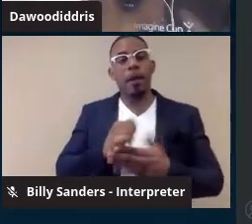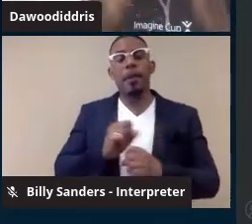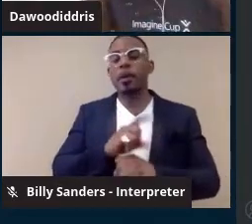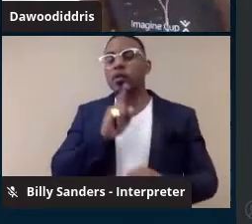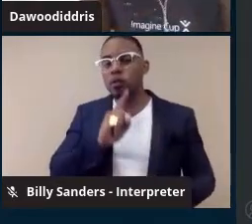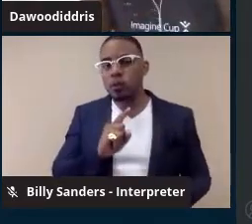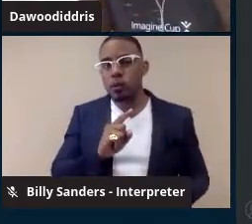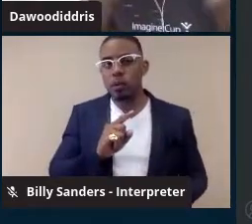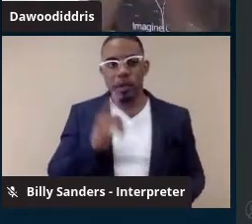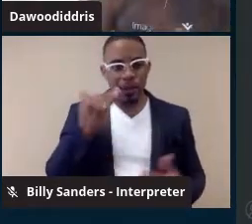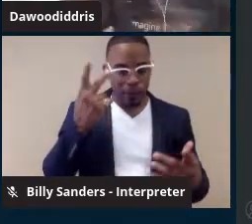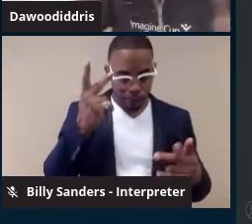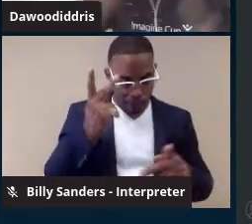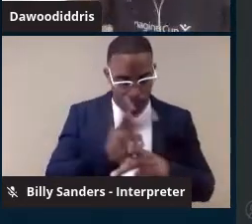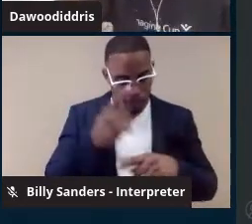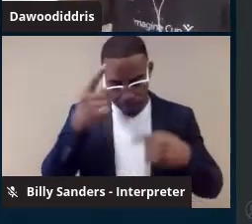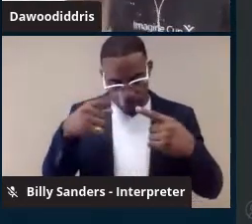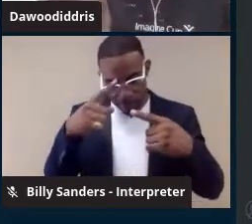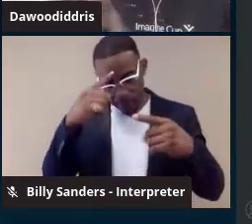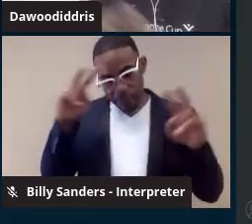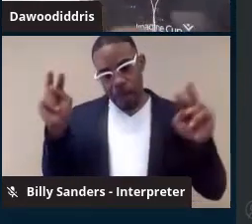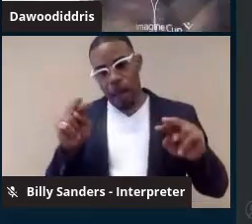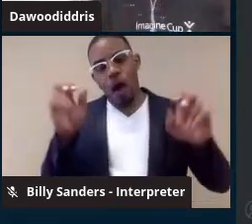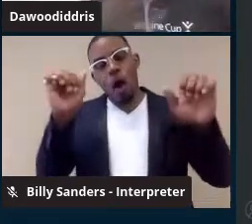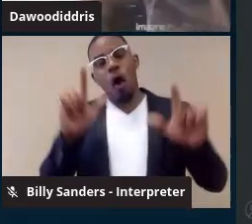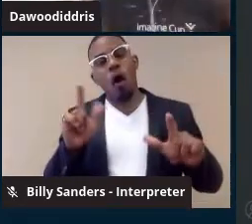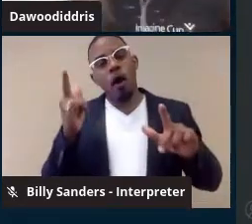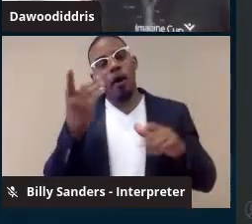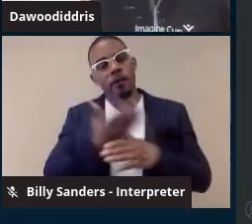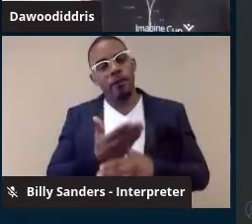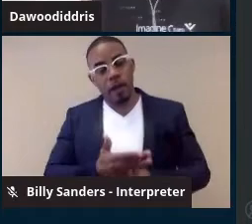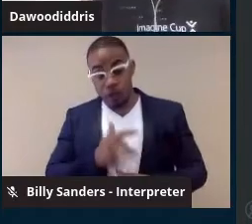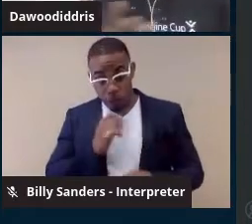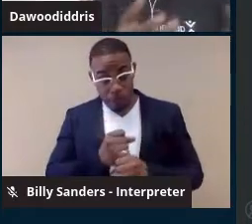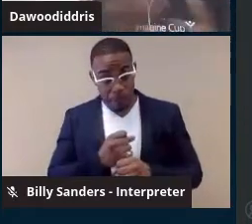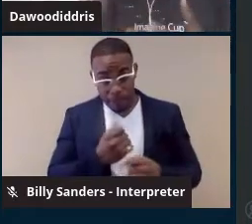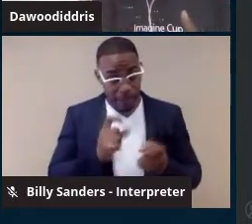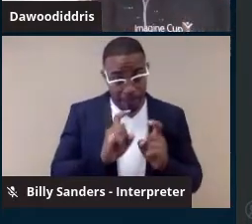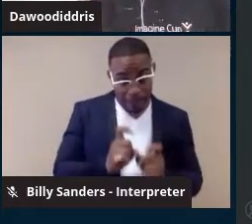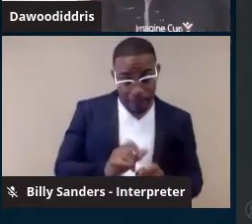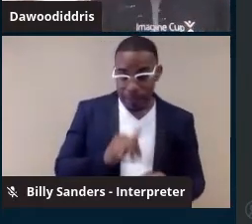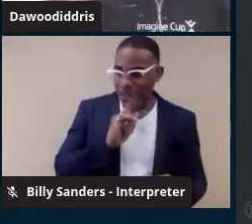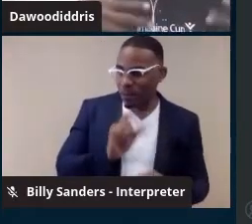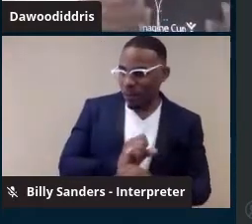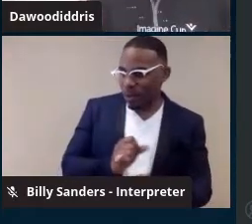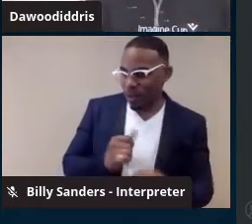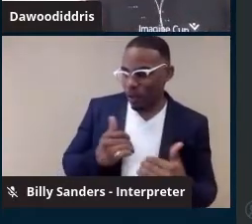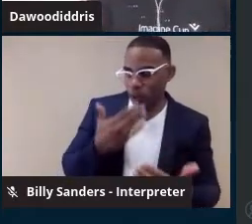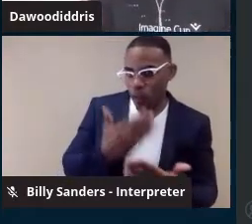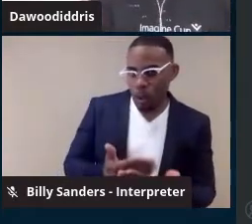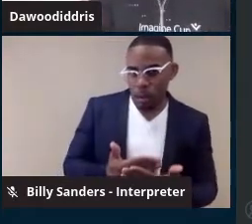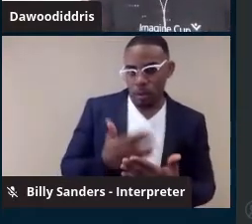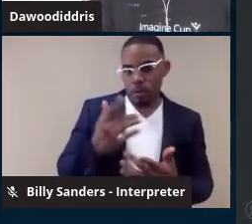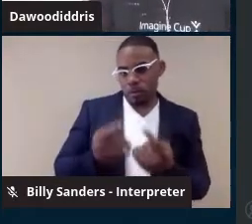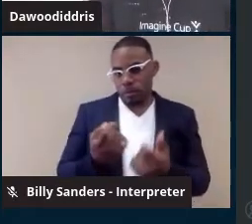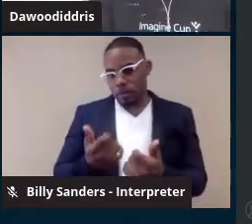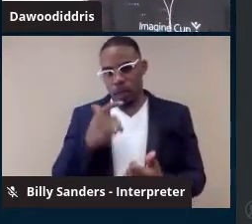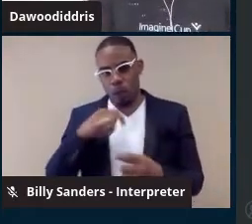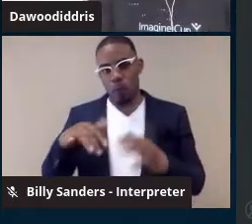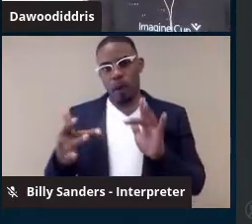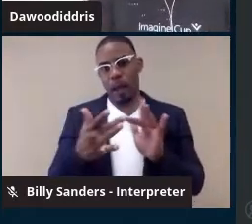sure it will just keep an eye on all of our files. Should we make any changes that are not really going well, it is going to prompt us.